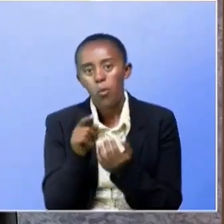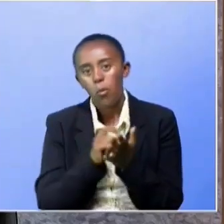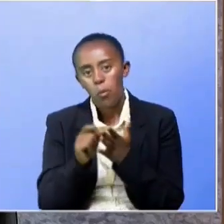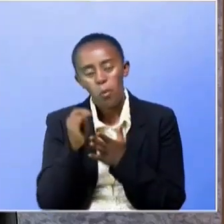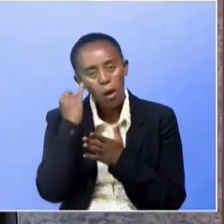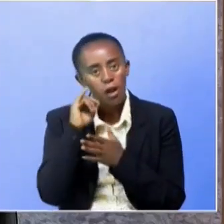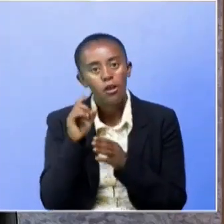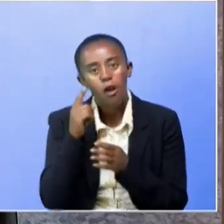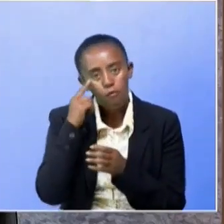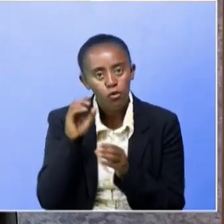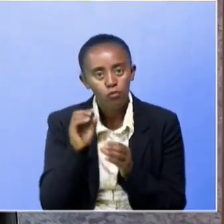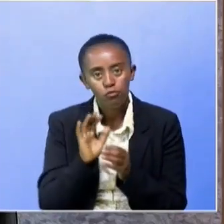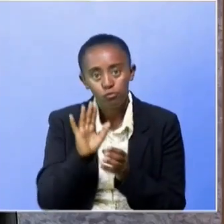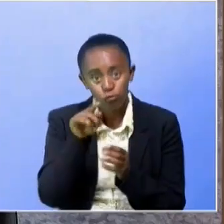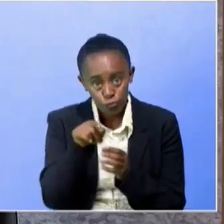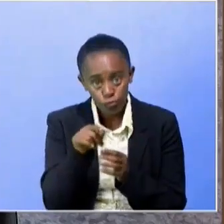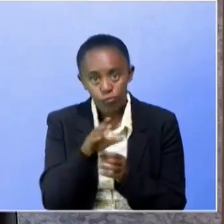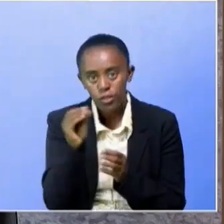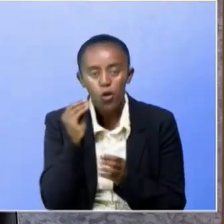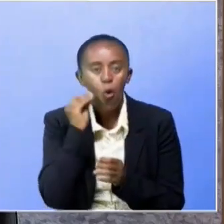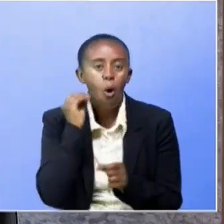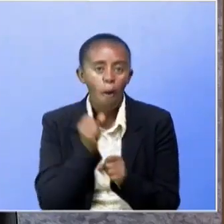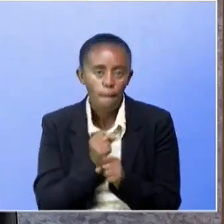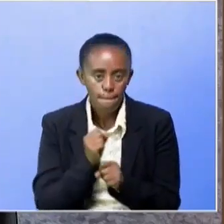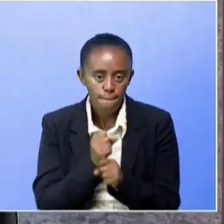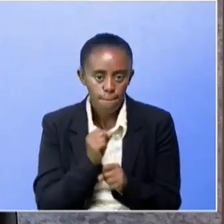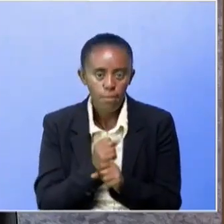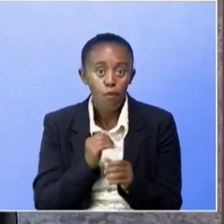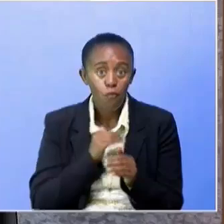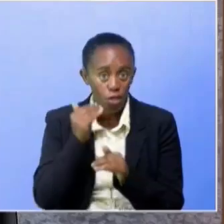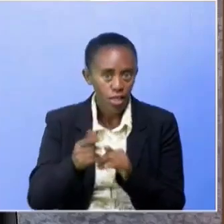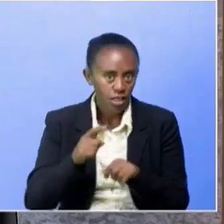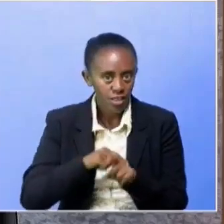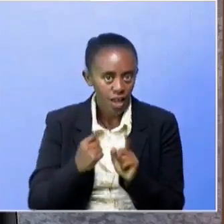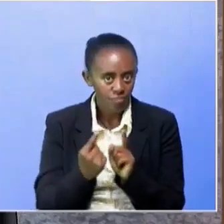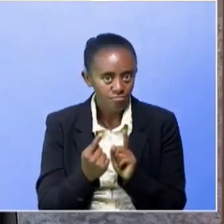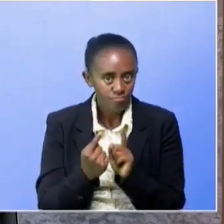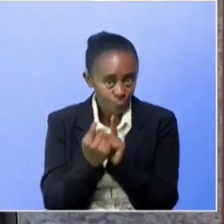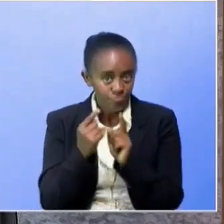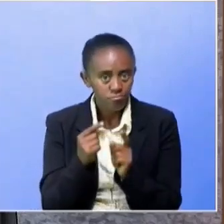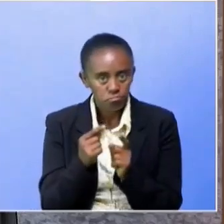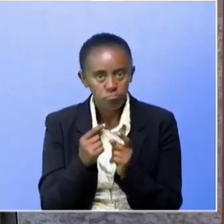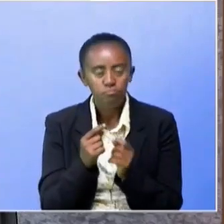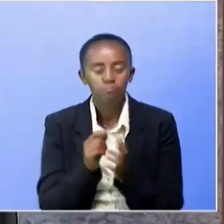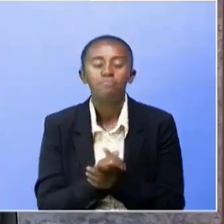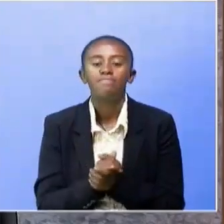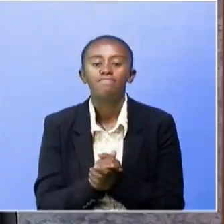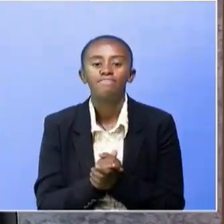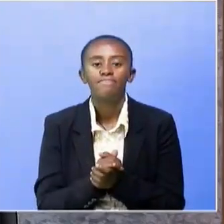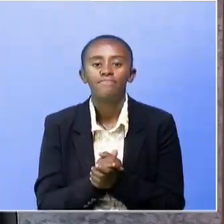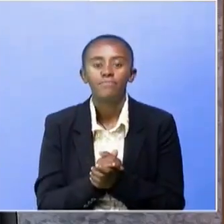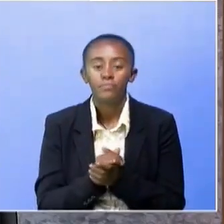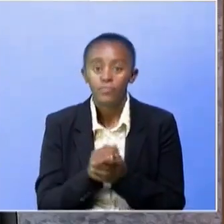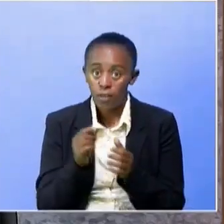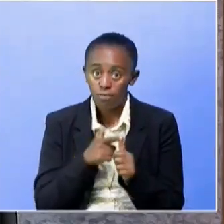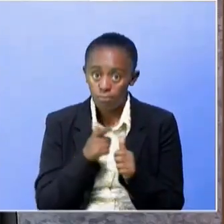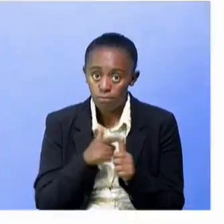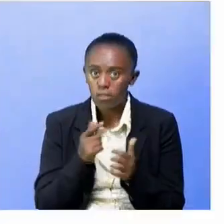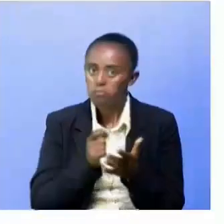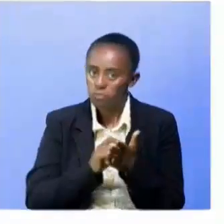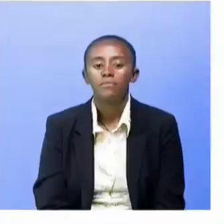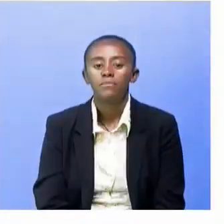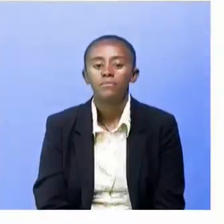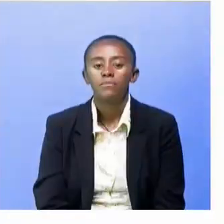idea for you, and that will be your homework for next time. So let me write the idea for